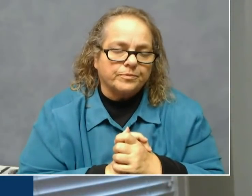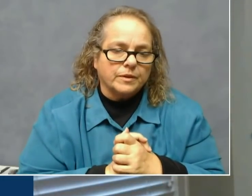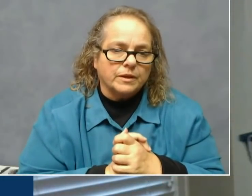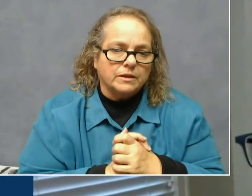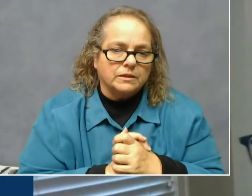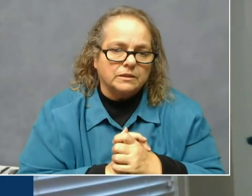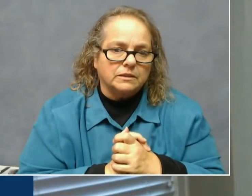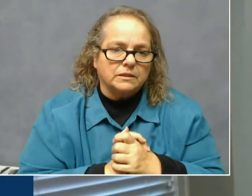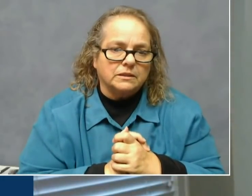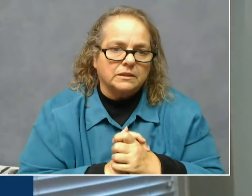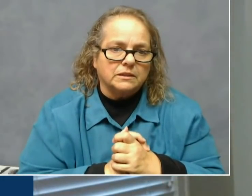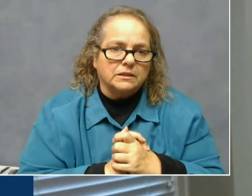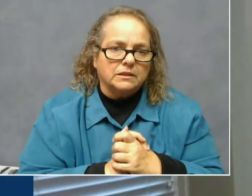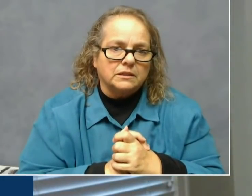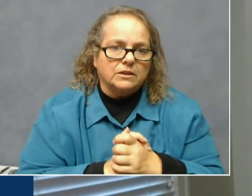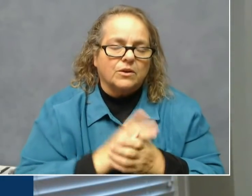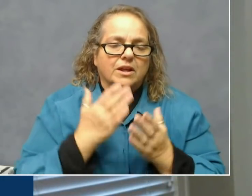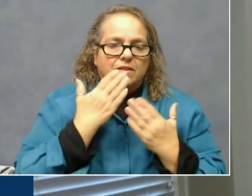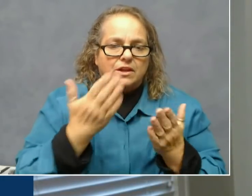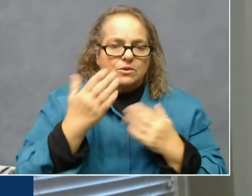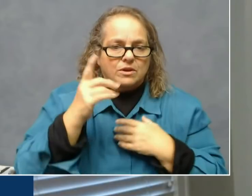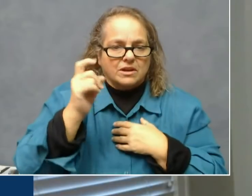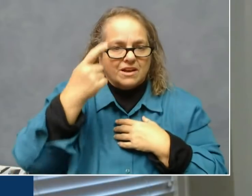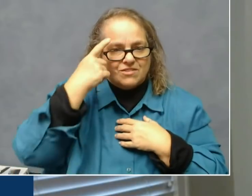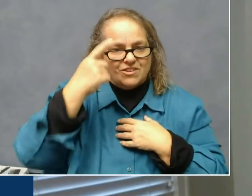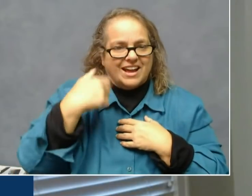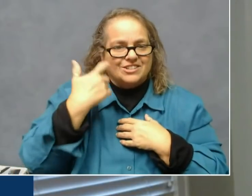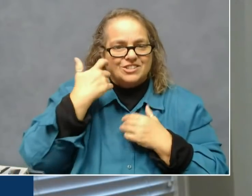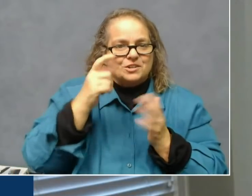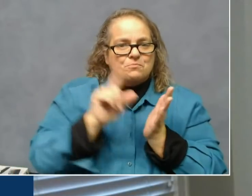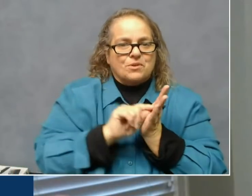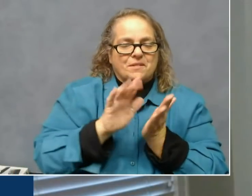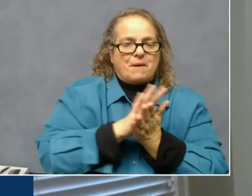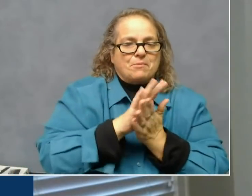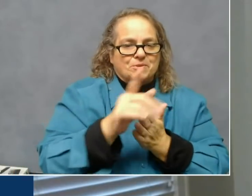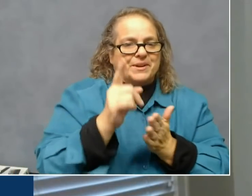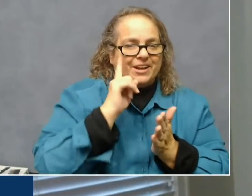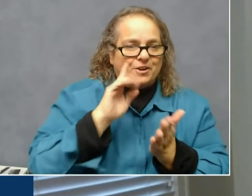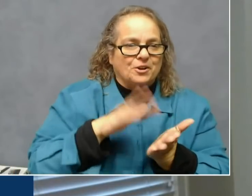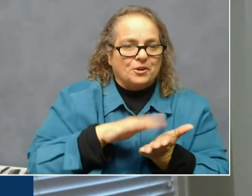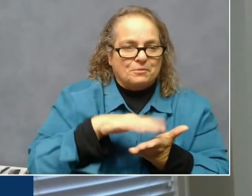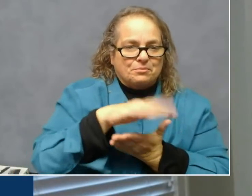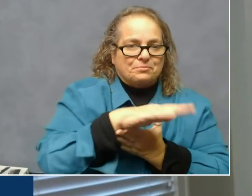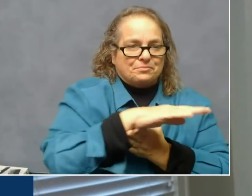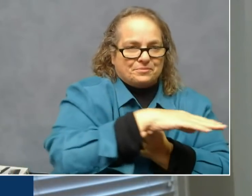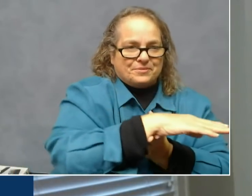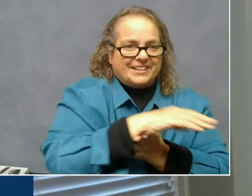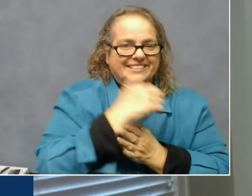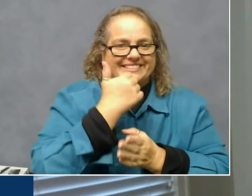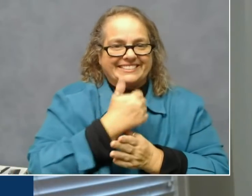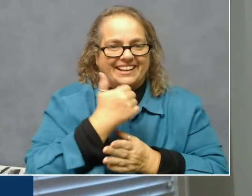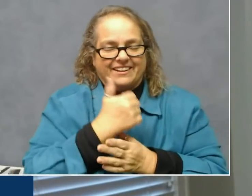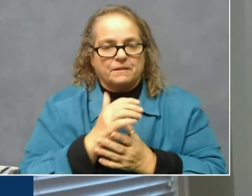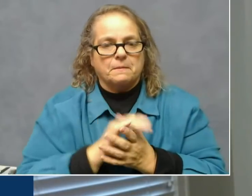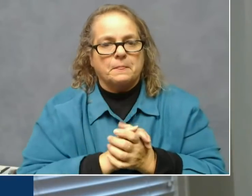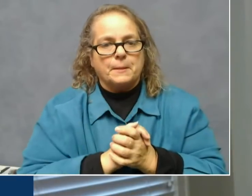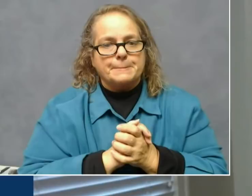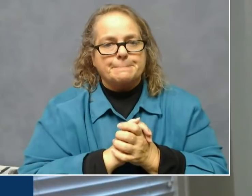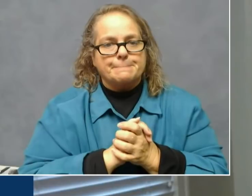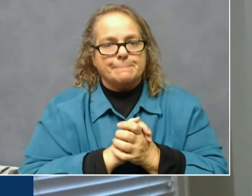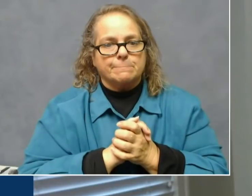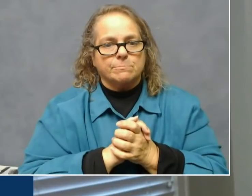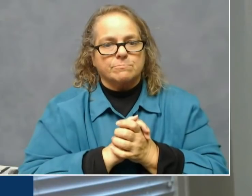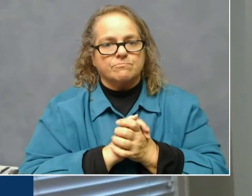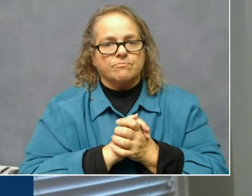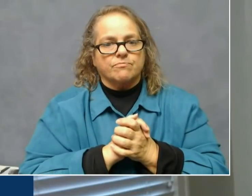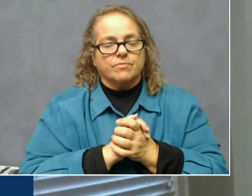Thank you, Governor. I'm sorry, I just printed a piece of paper and you hear that in the background. We'll stop here momentarily. So yes,